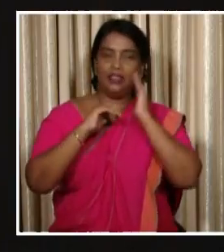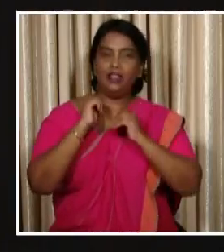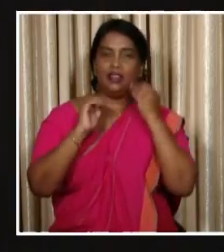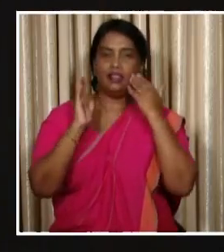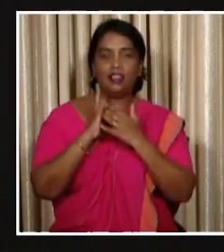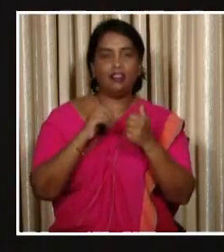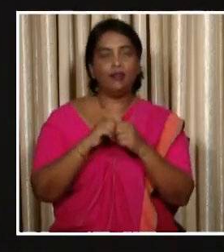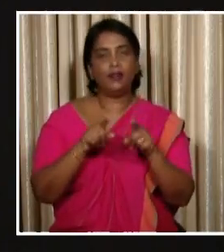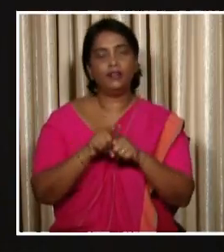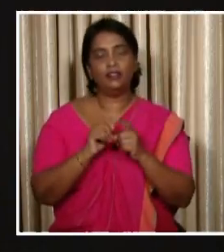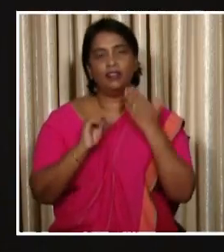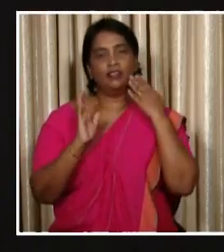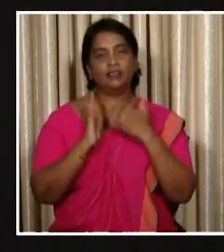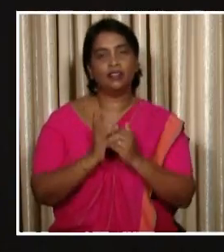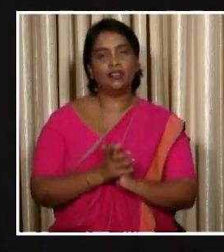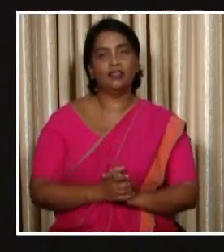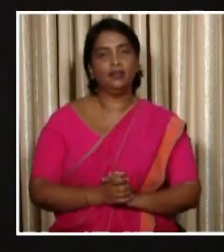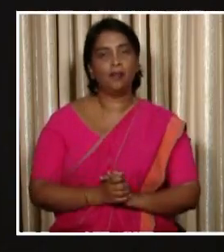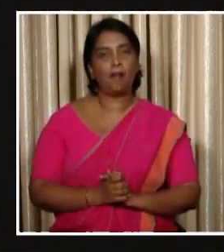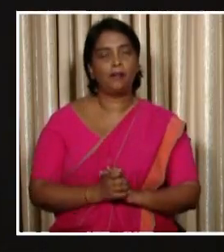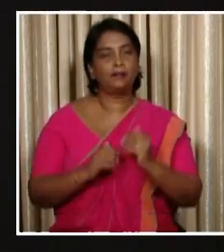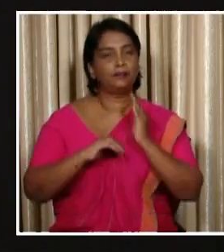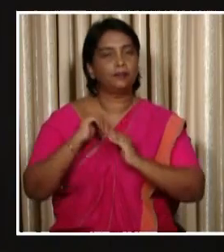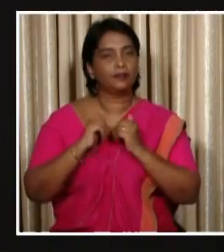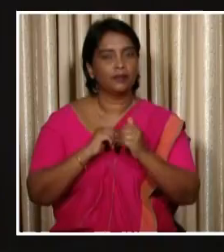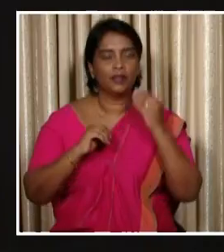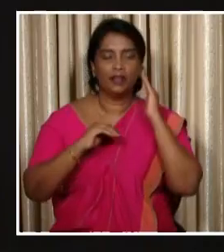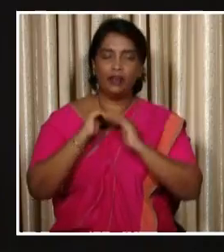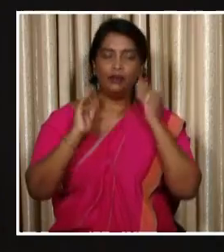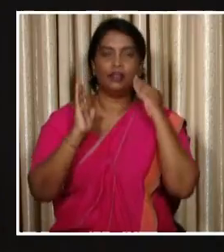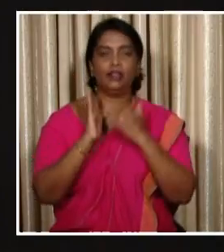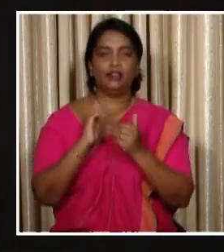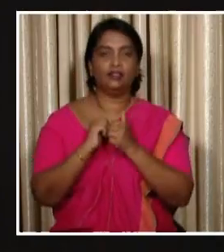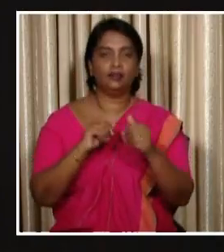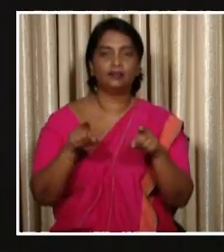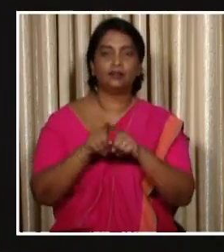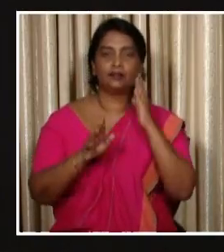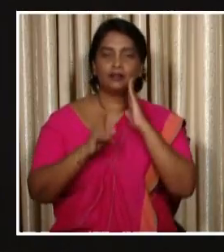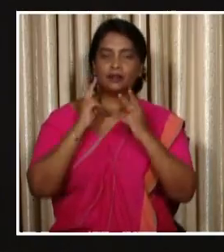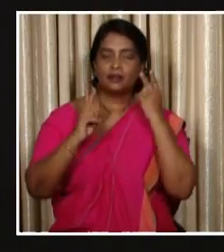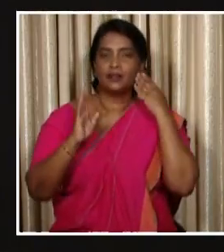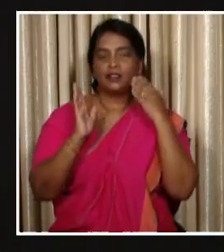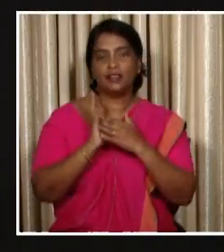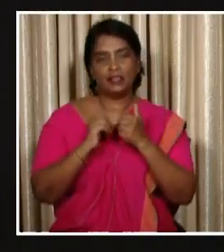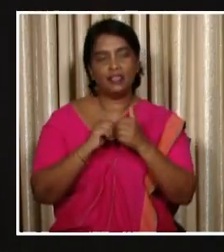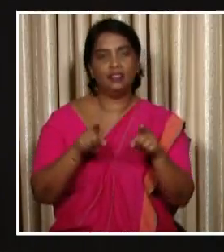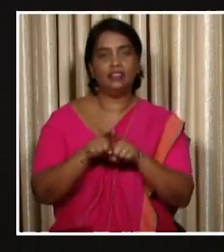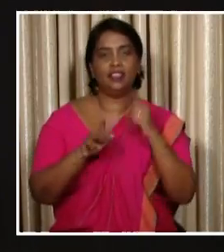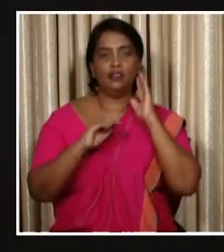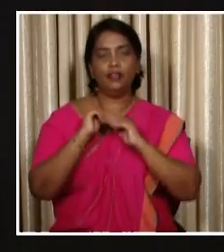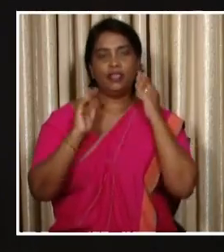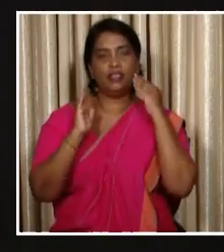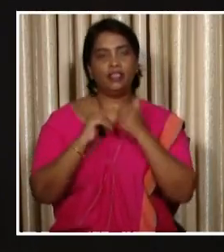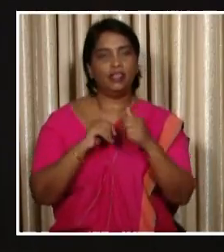exercise, we will be able to promote tourism, to bring more tourists to Sri Lanka who would like, it is not